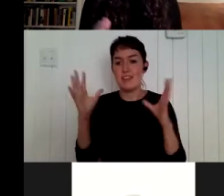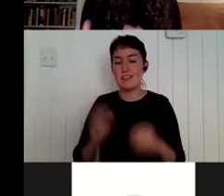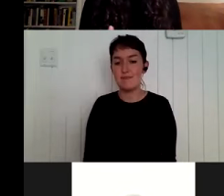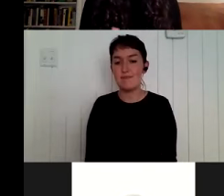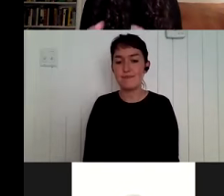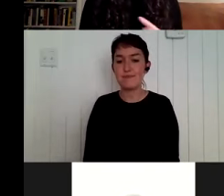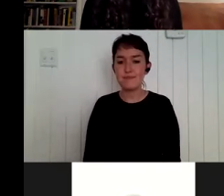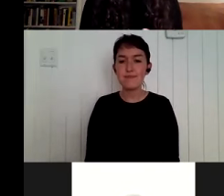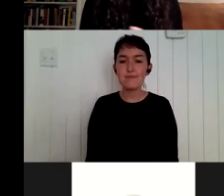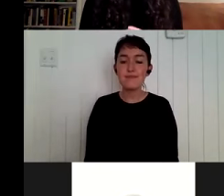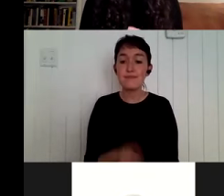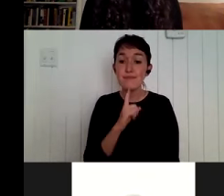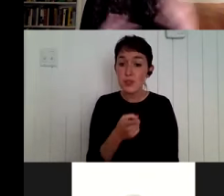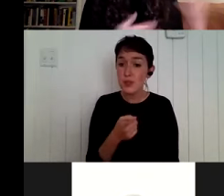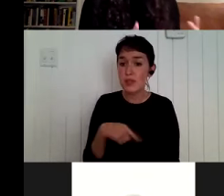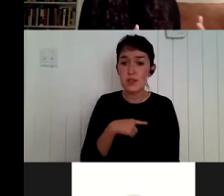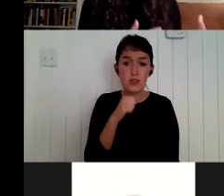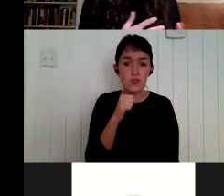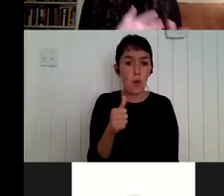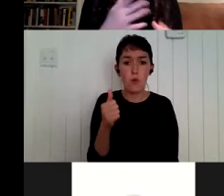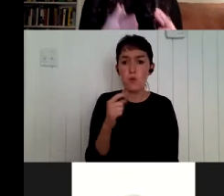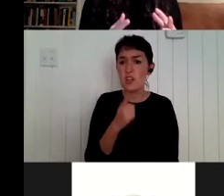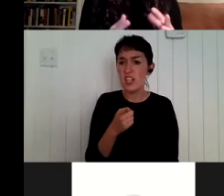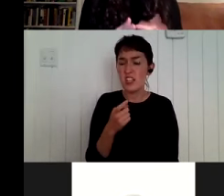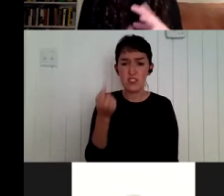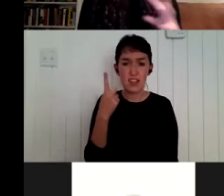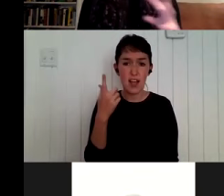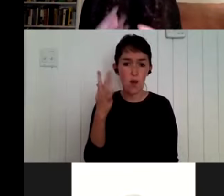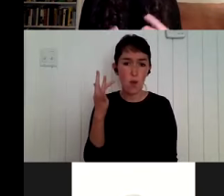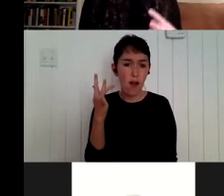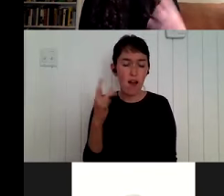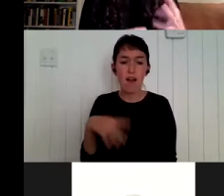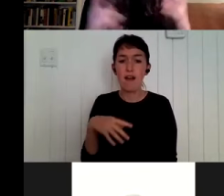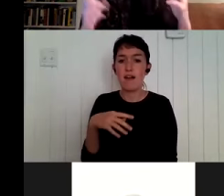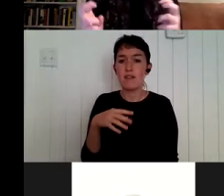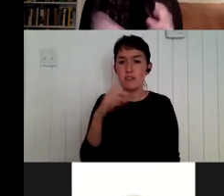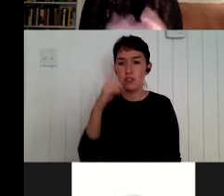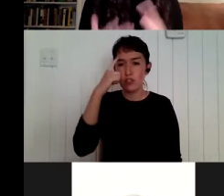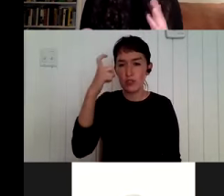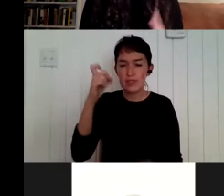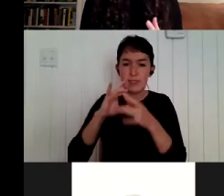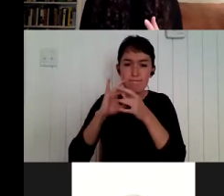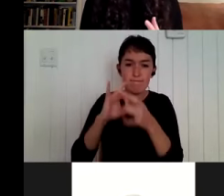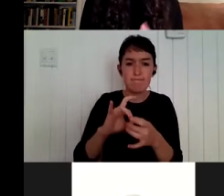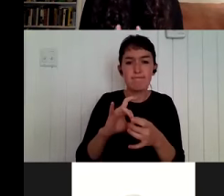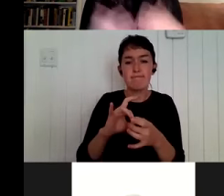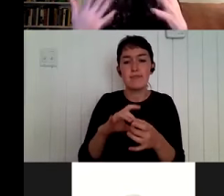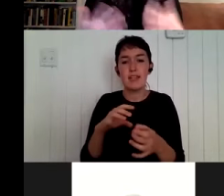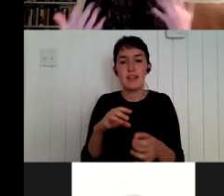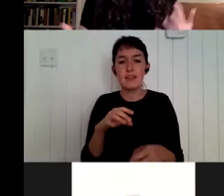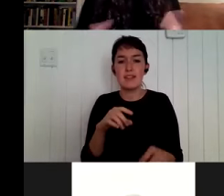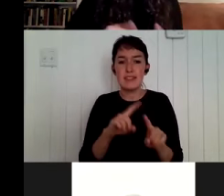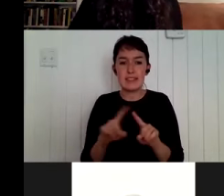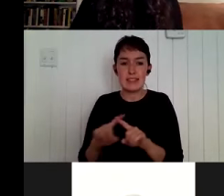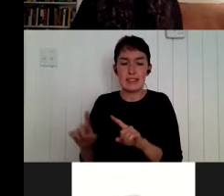know how dreams relate to these processes of memory, sort of storage and replay that I just told you, that this is